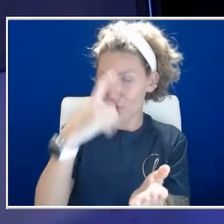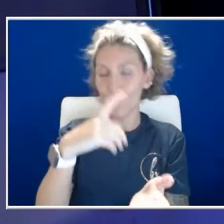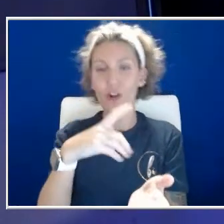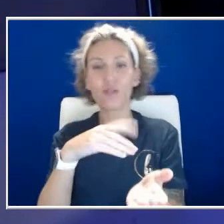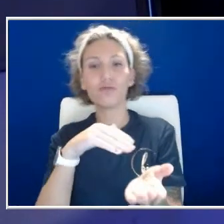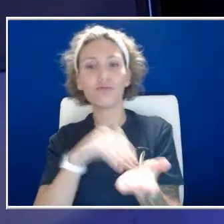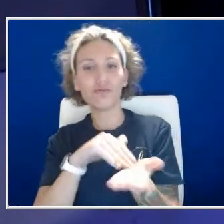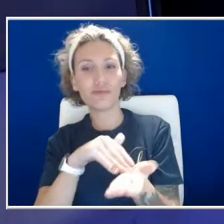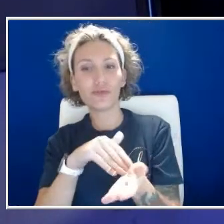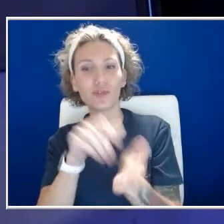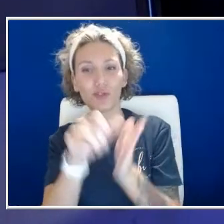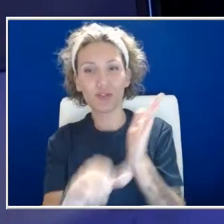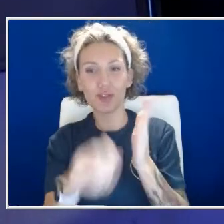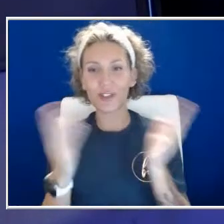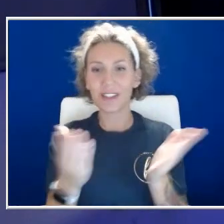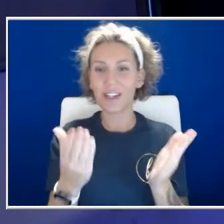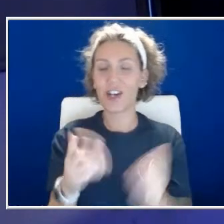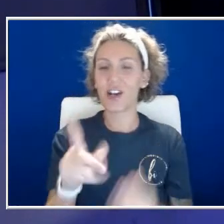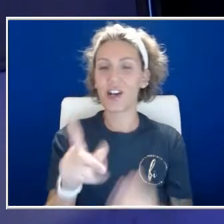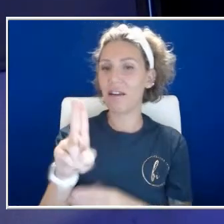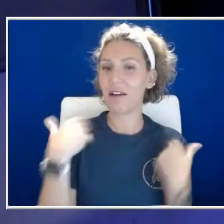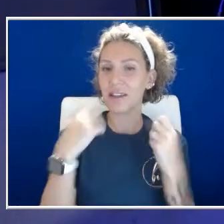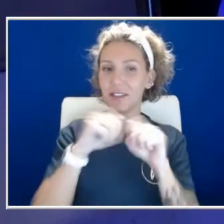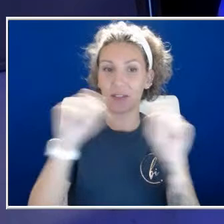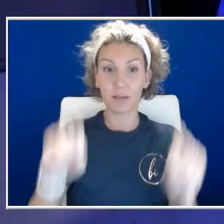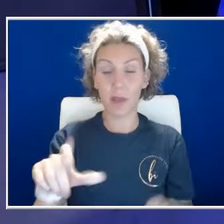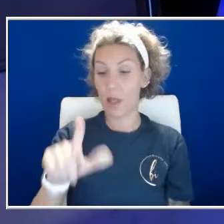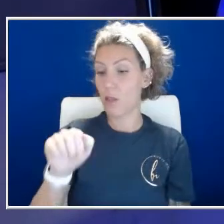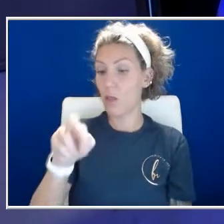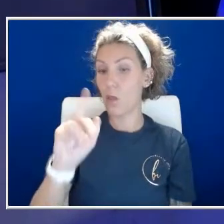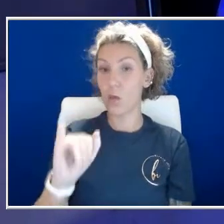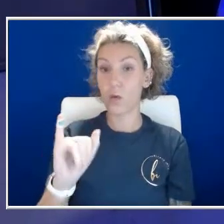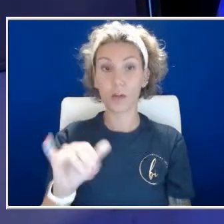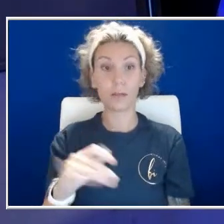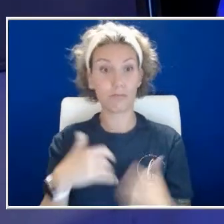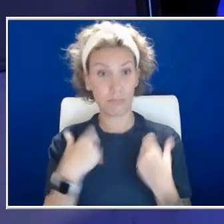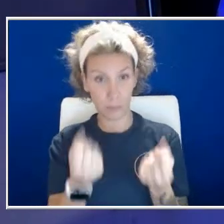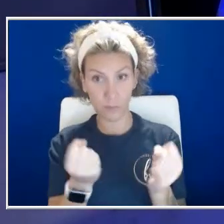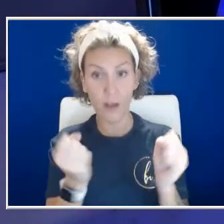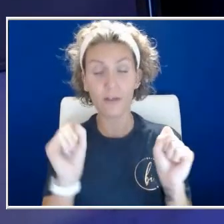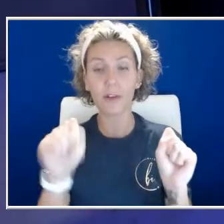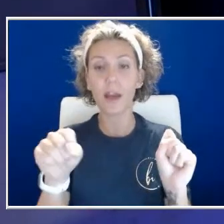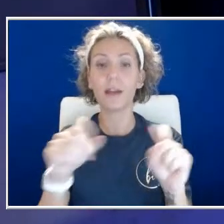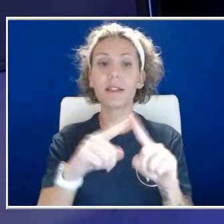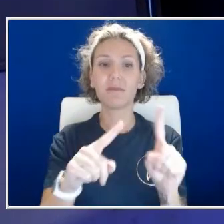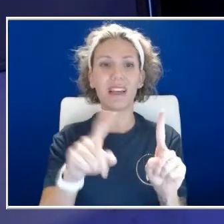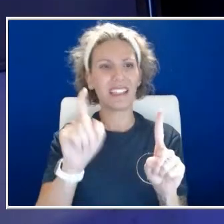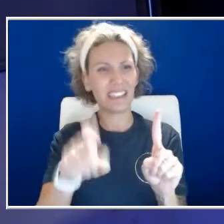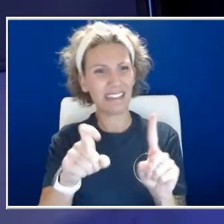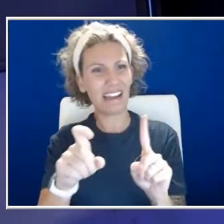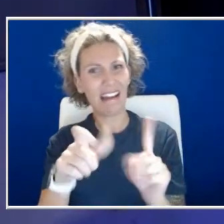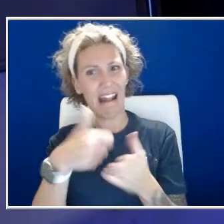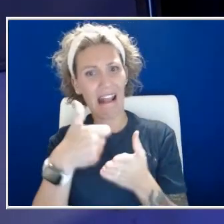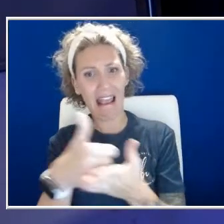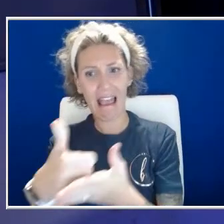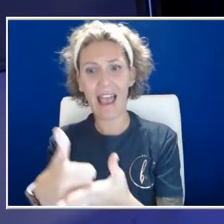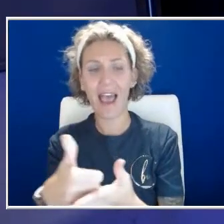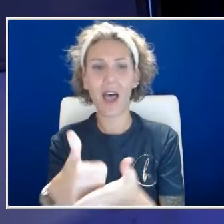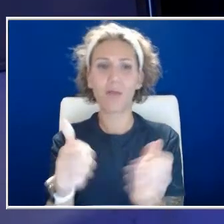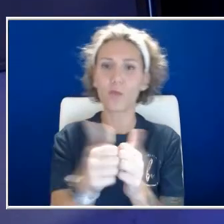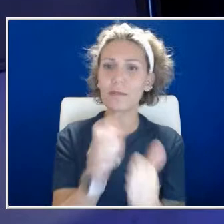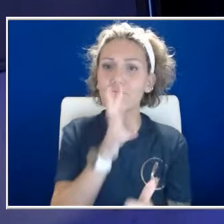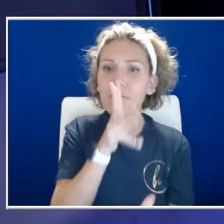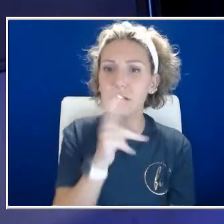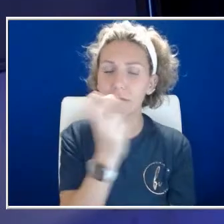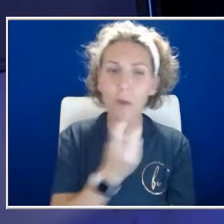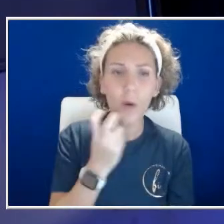And while Lori survived, she needed quite a bit of help learning how to speak again. again. We hear about that a lot with stroke patients. And